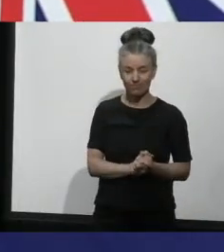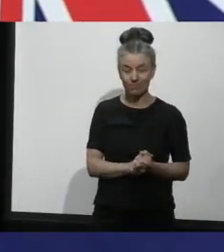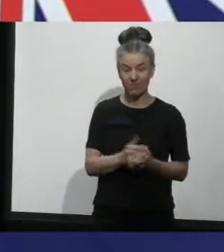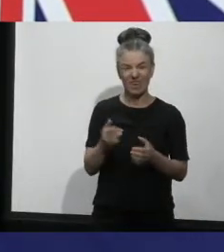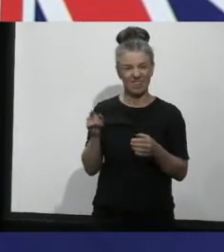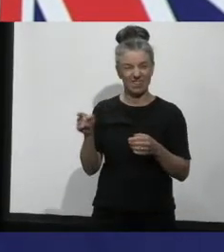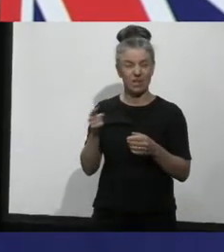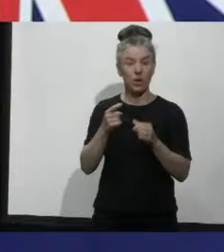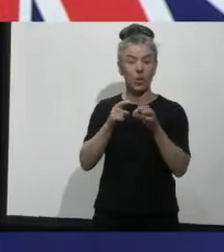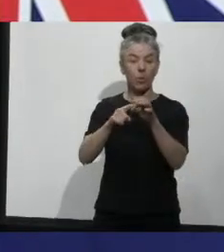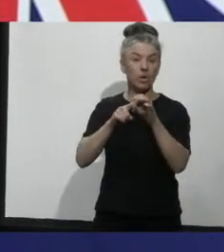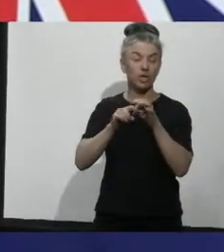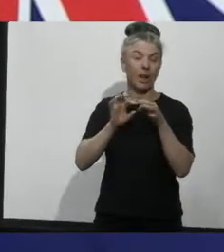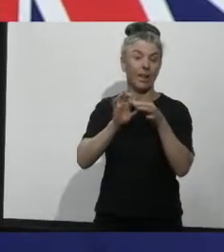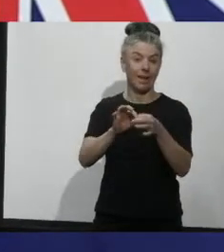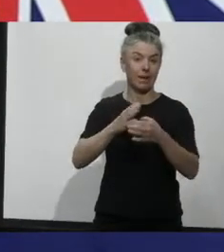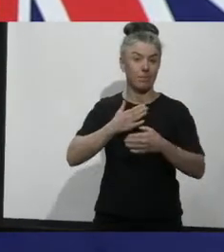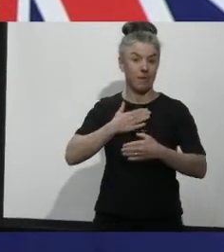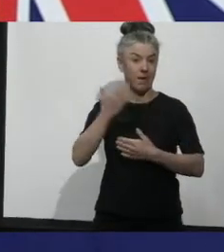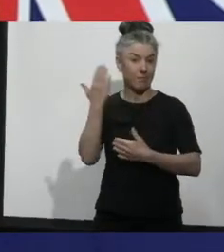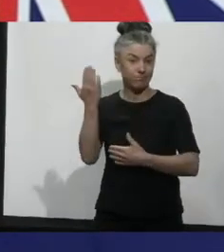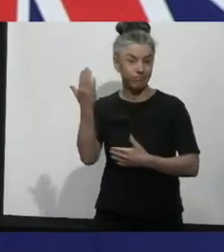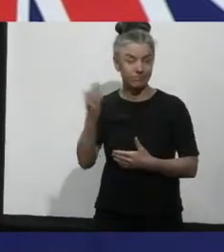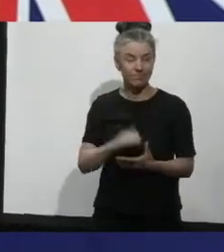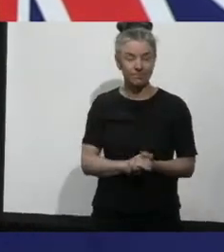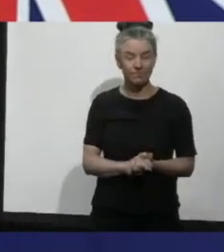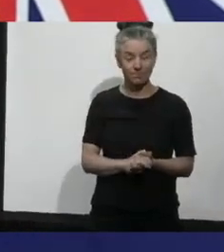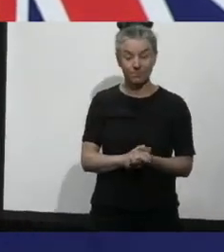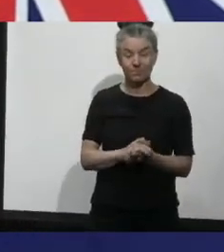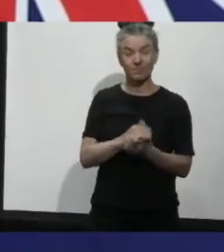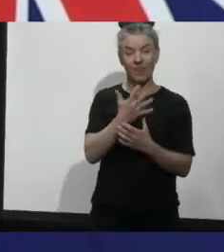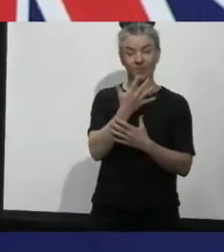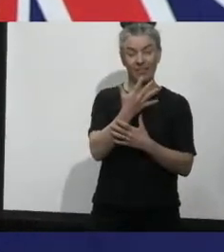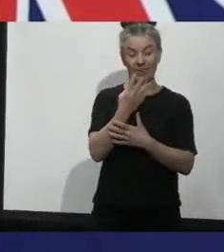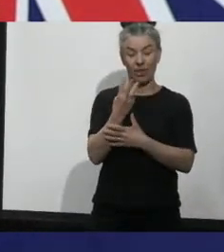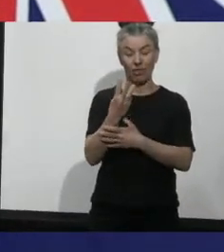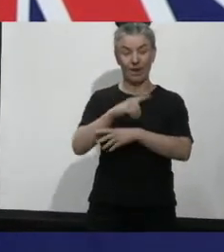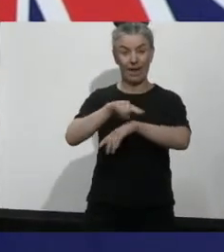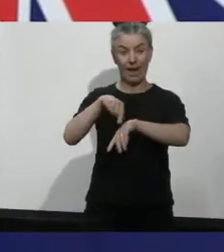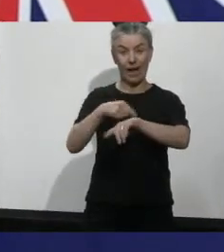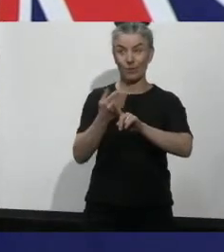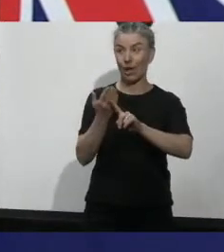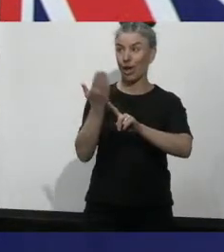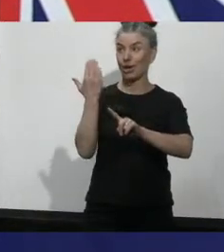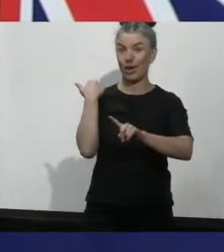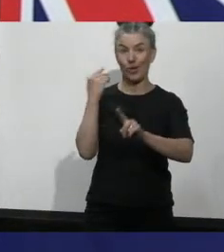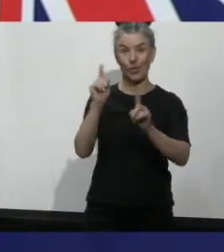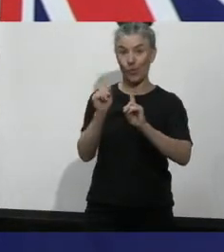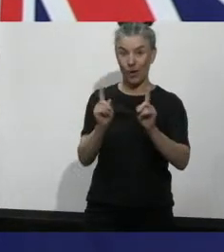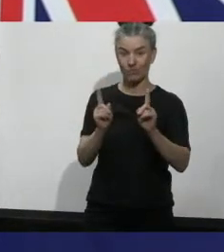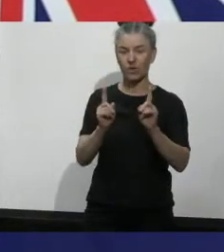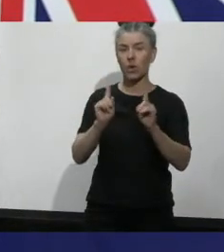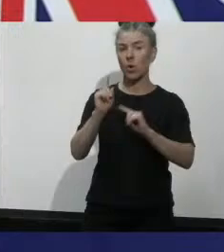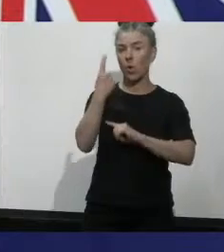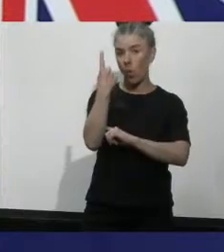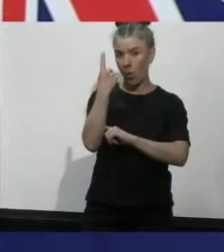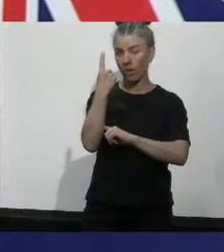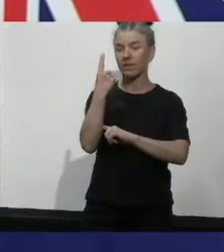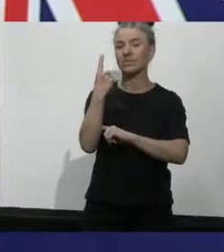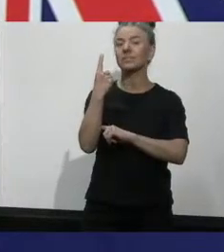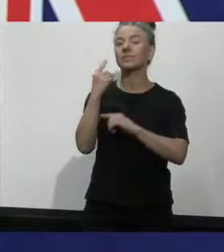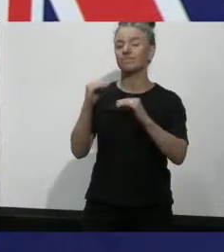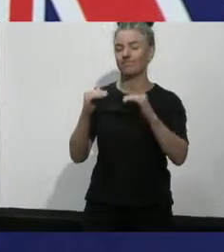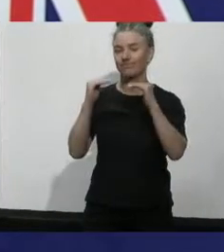been made by Cabinet today. It has been 53 hours since we moved Auckland into COVID Alert Level